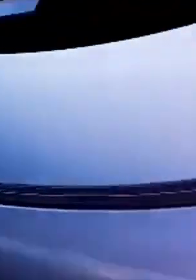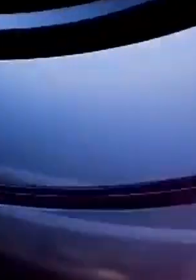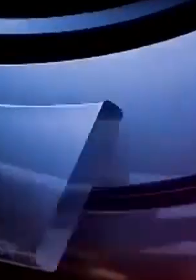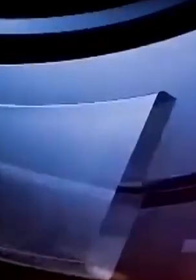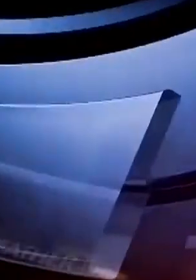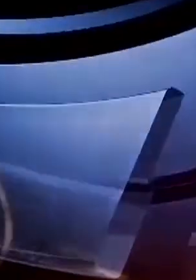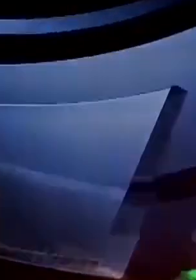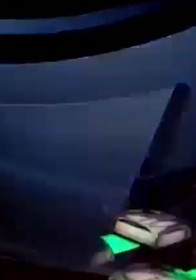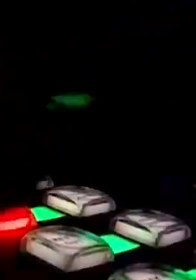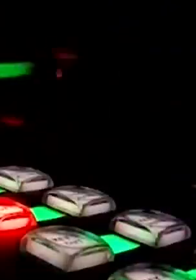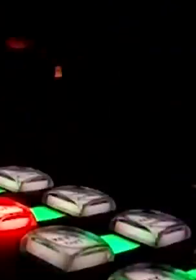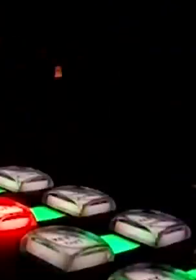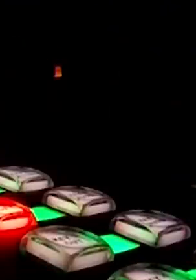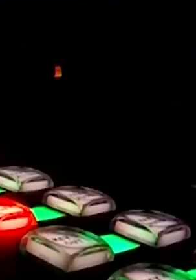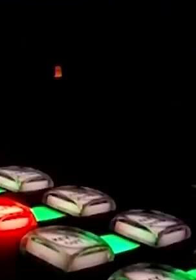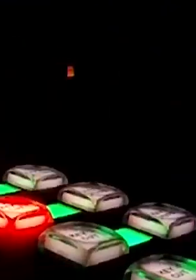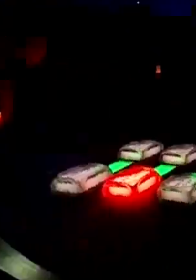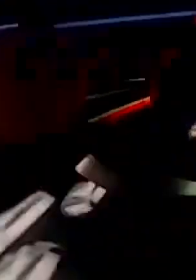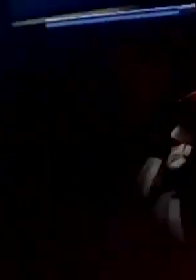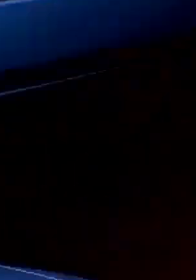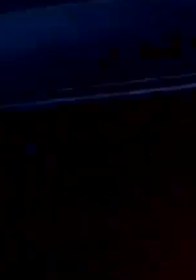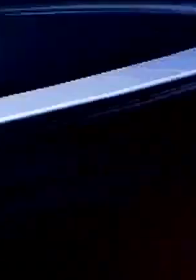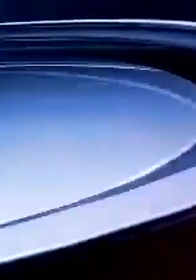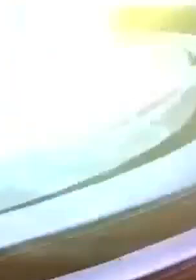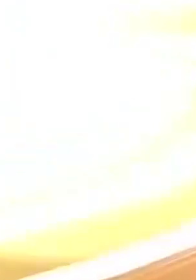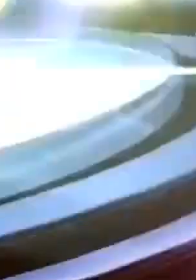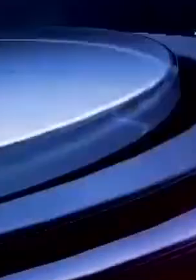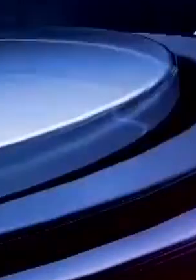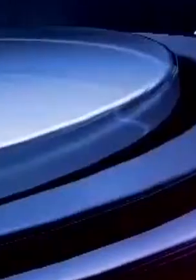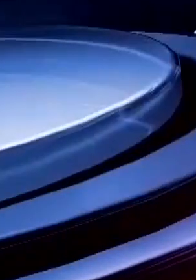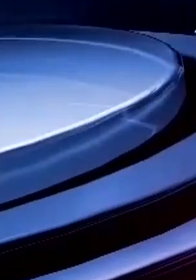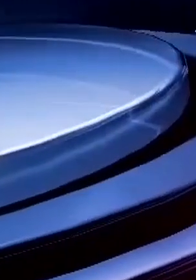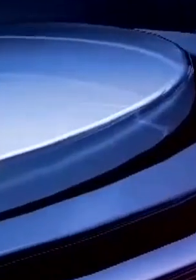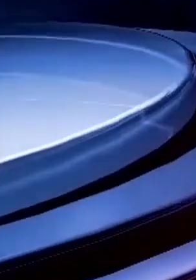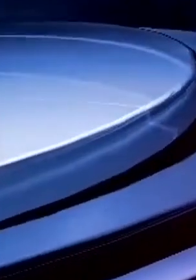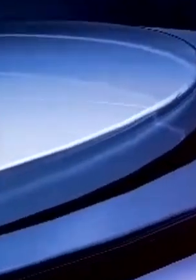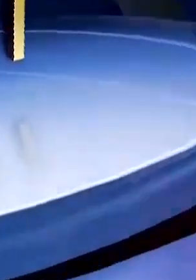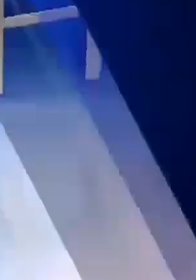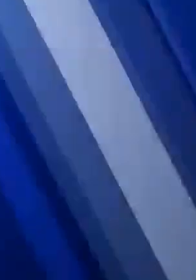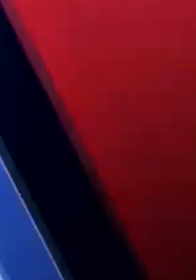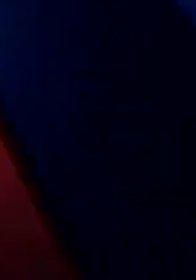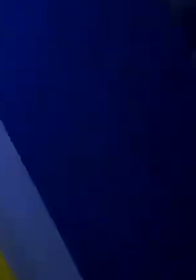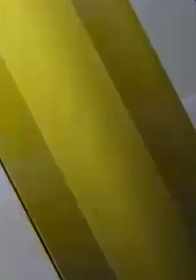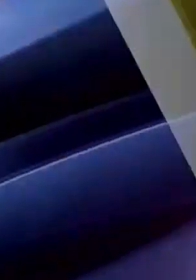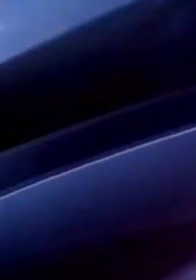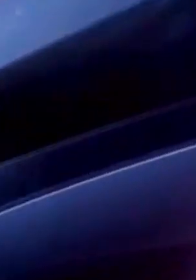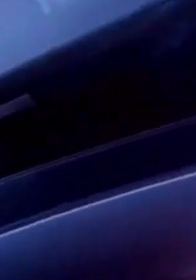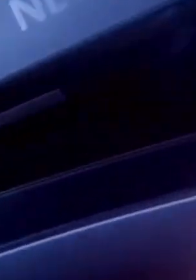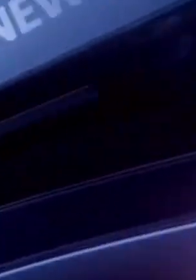Broadcasting from our studios in the Pine St. Michael, this is CBC Newsnight, starting now.